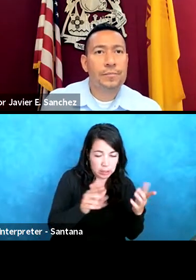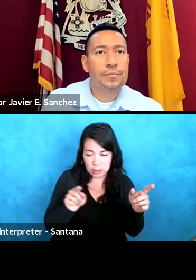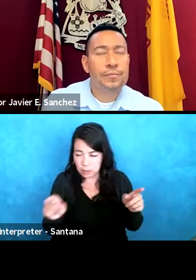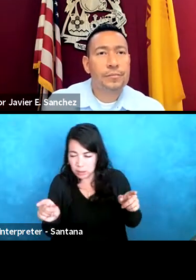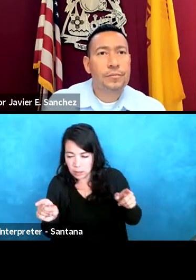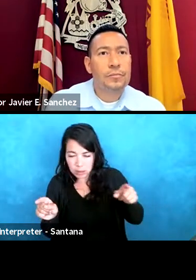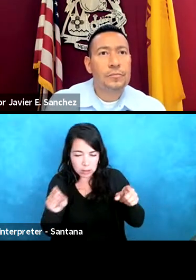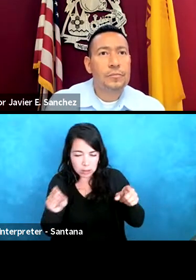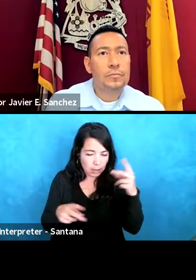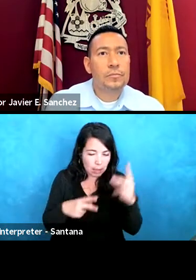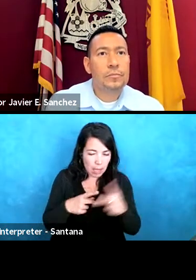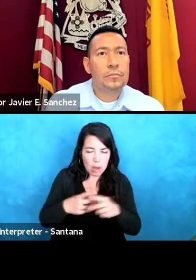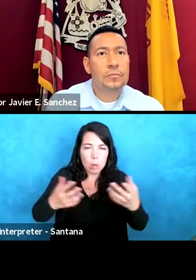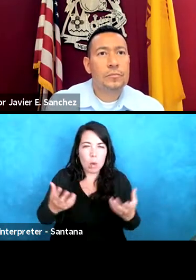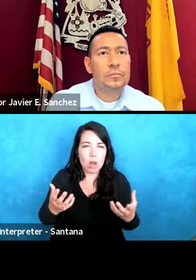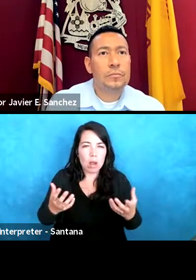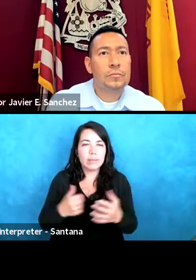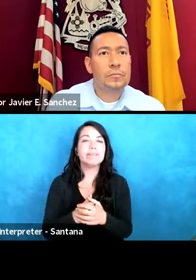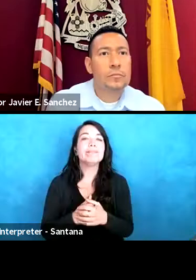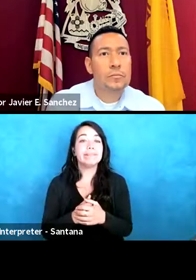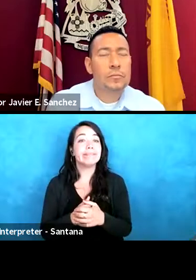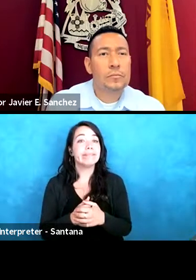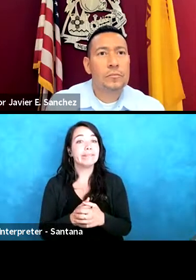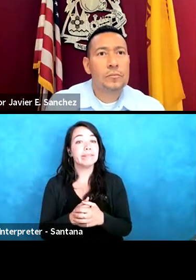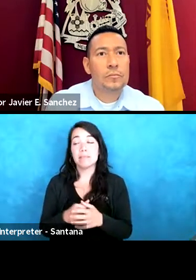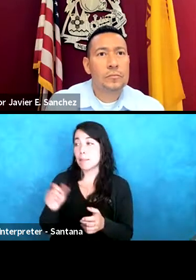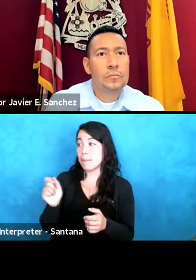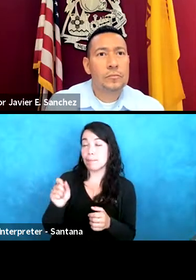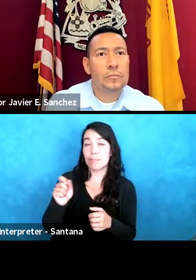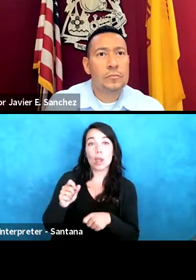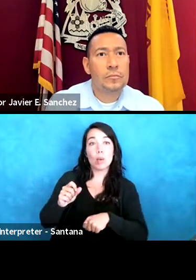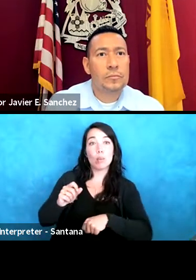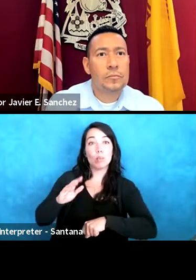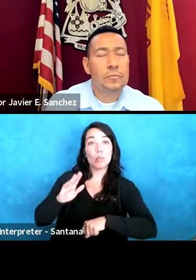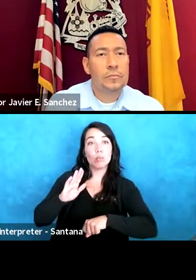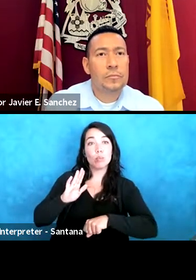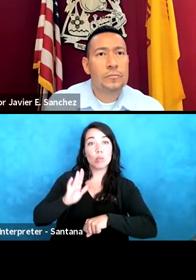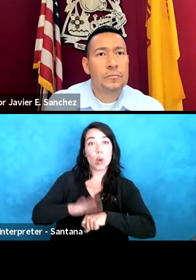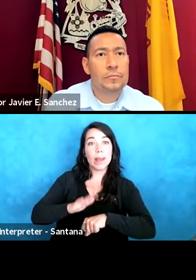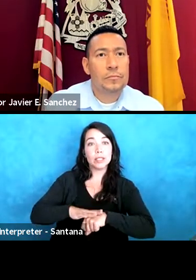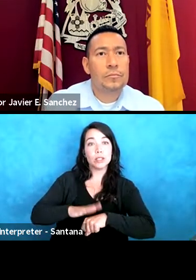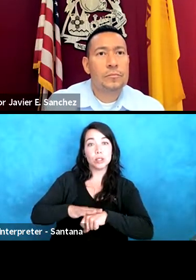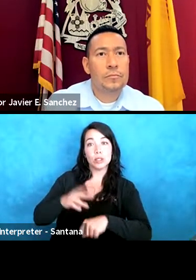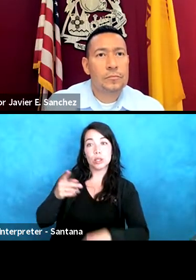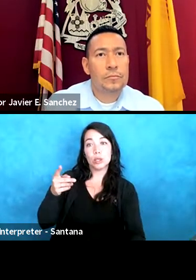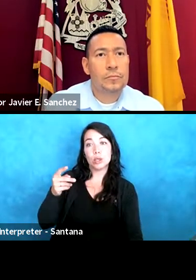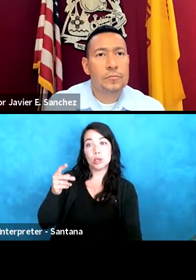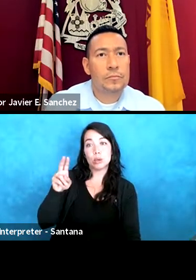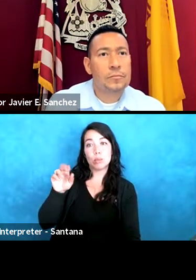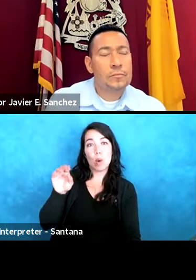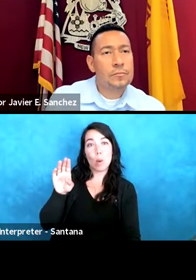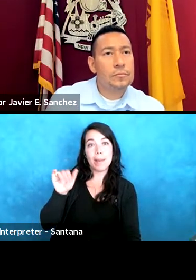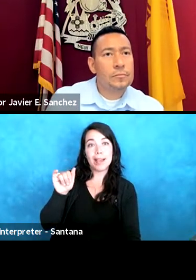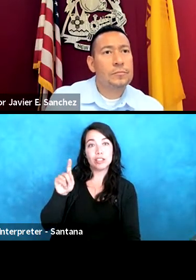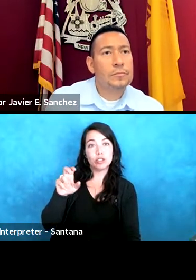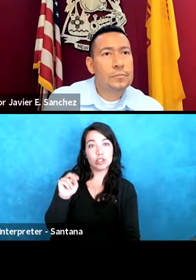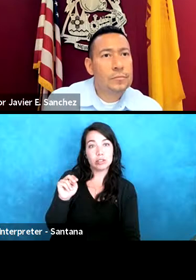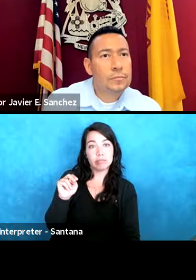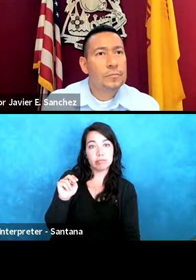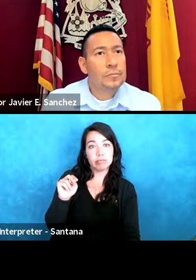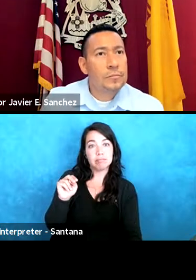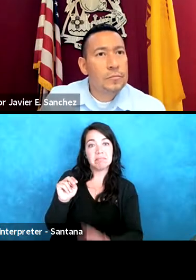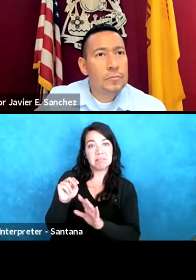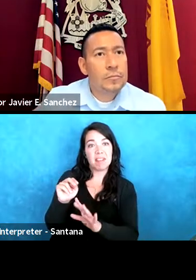other? Probation is a part of the sentencing. So if